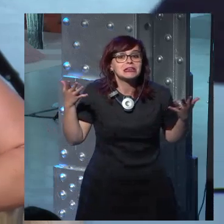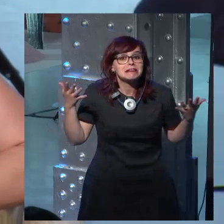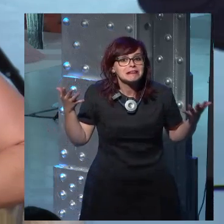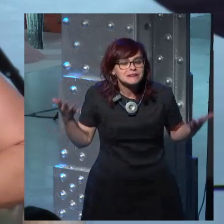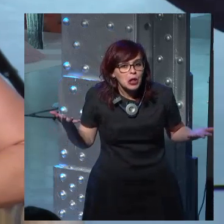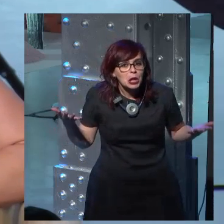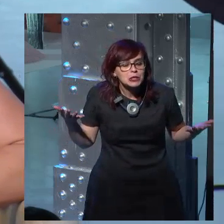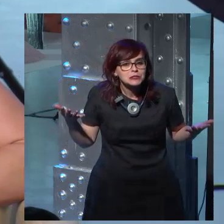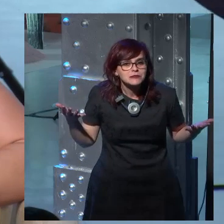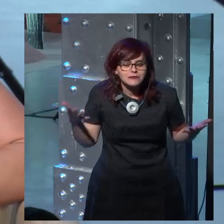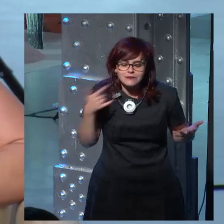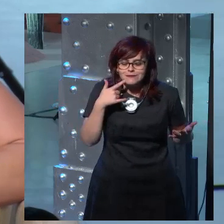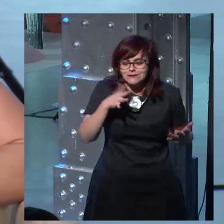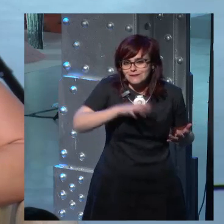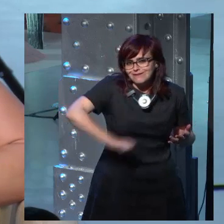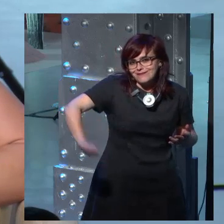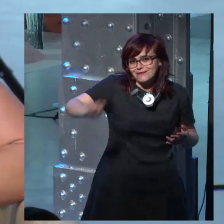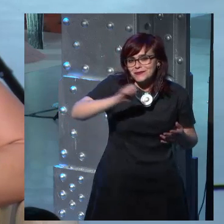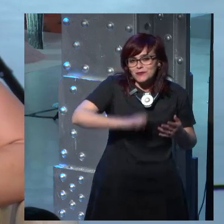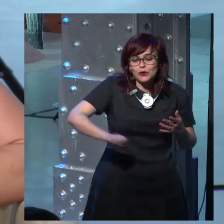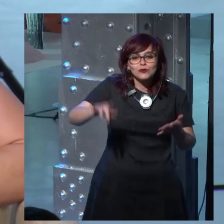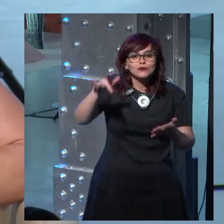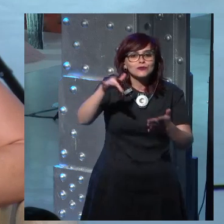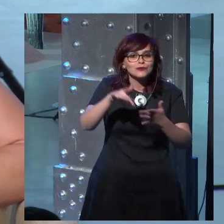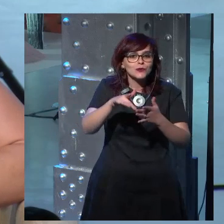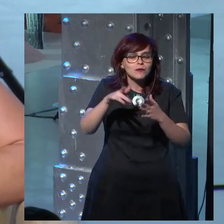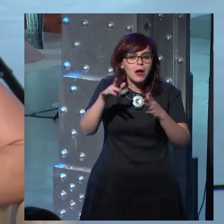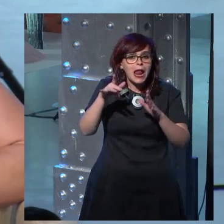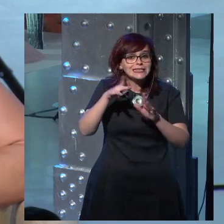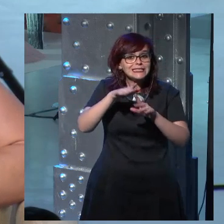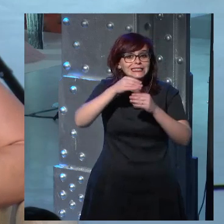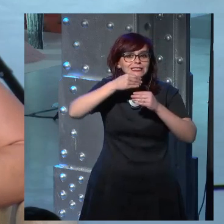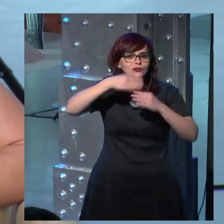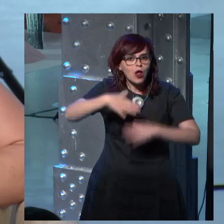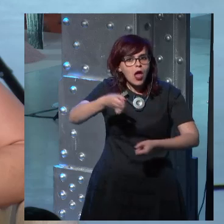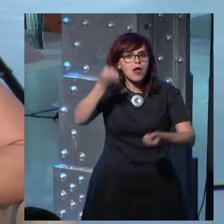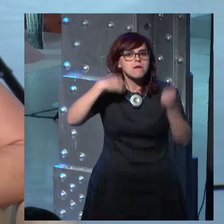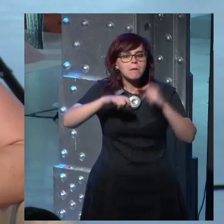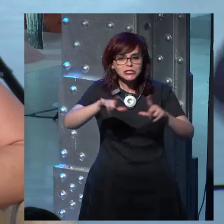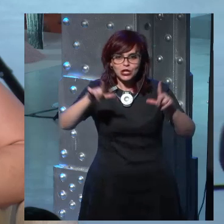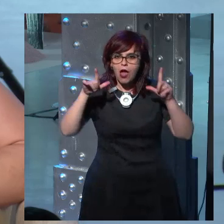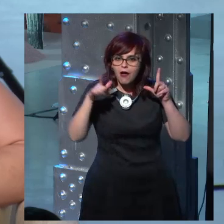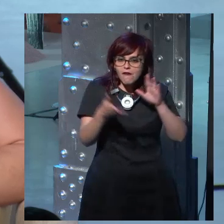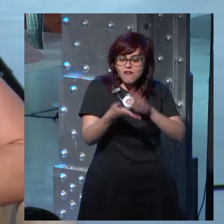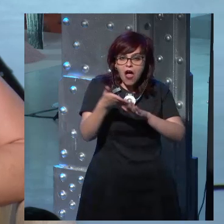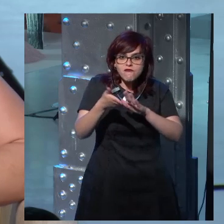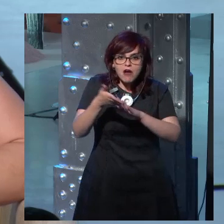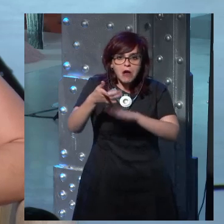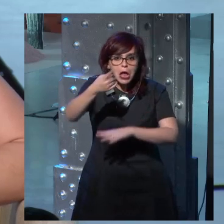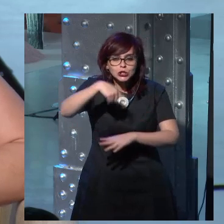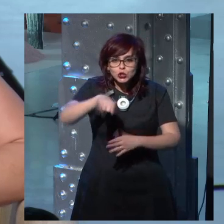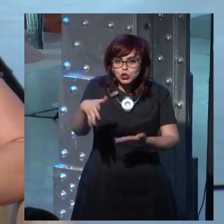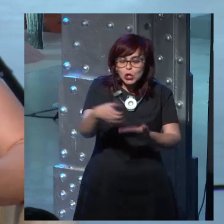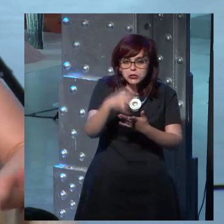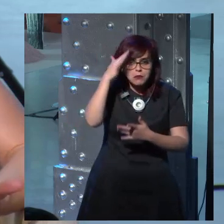it's great to be a part of Bob developing that character in a way that I didn't see coming, nor did I think anybody did.